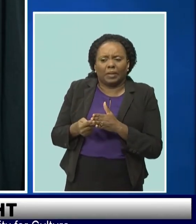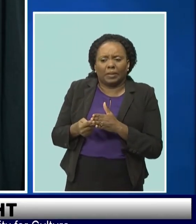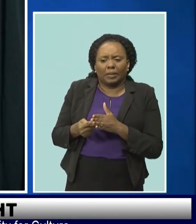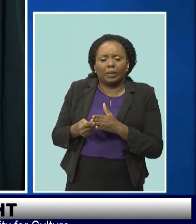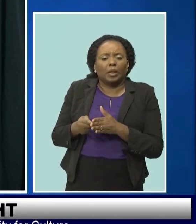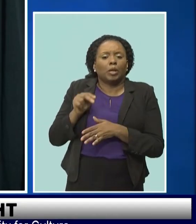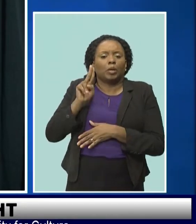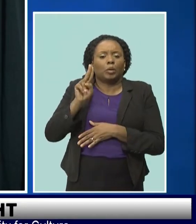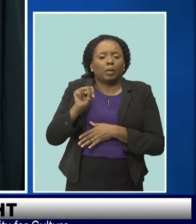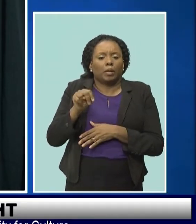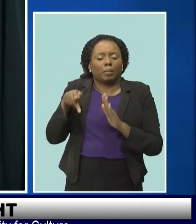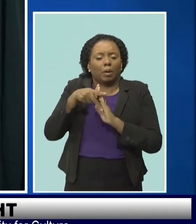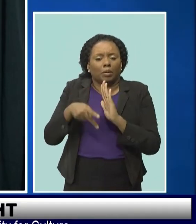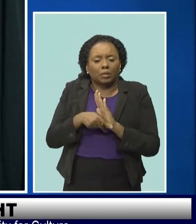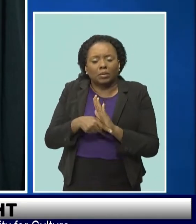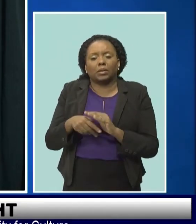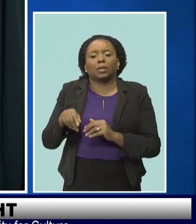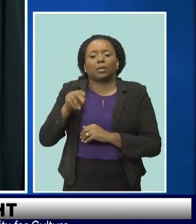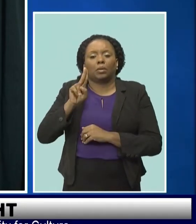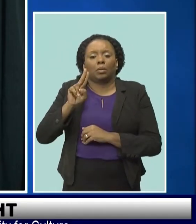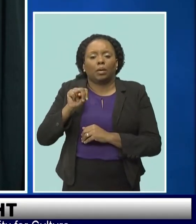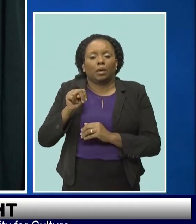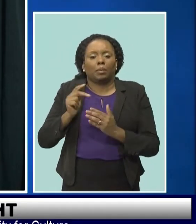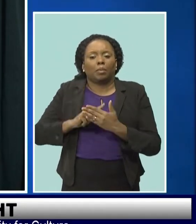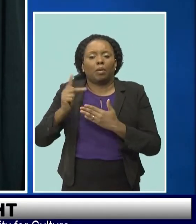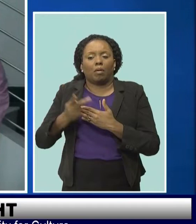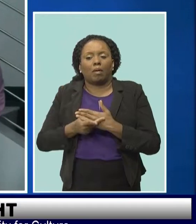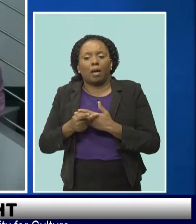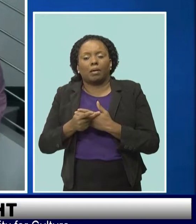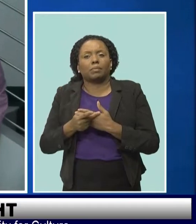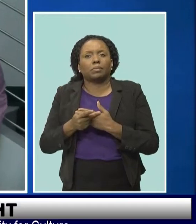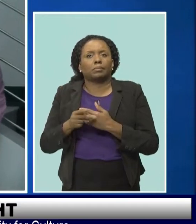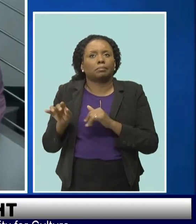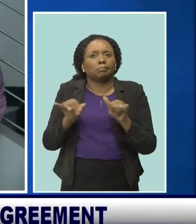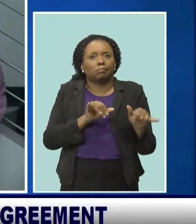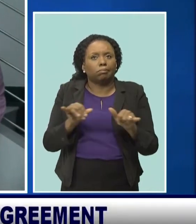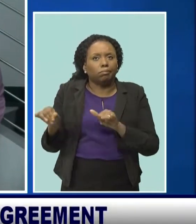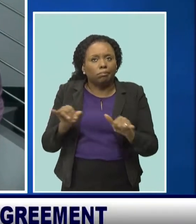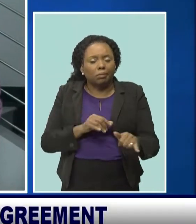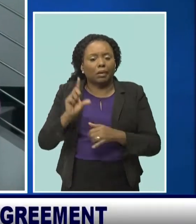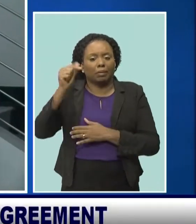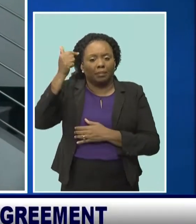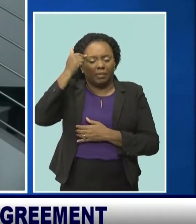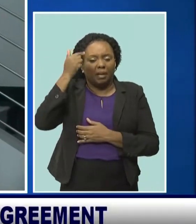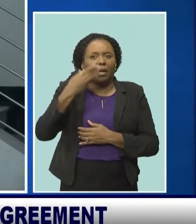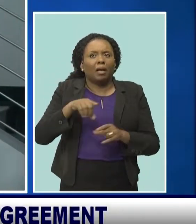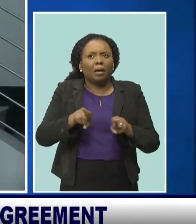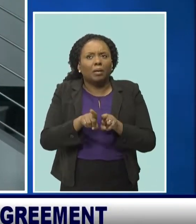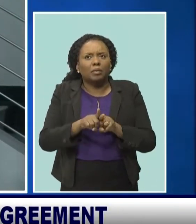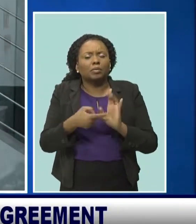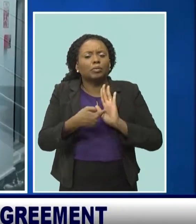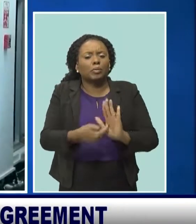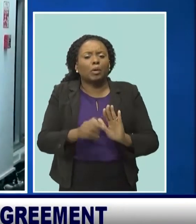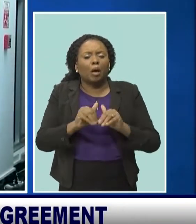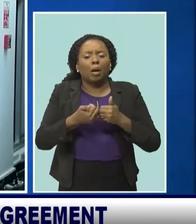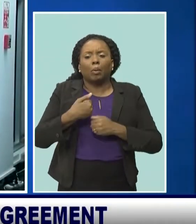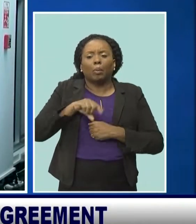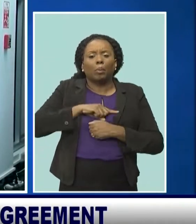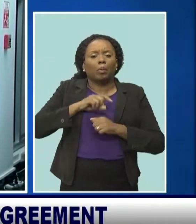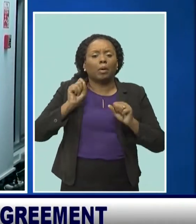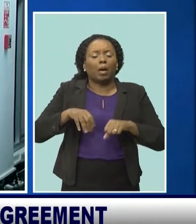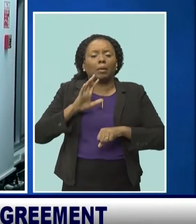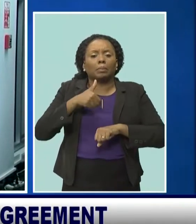UN policies and programs with that on the government and provide a pathway for us to implement, as we have